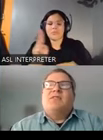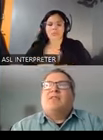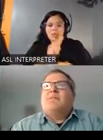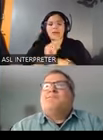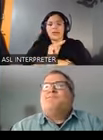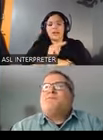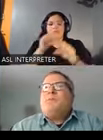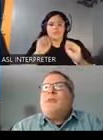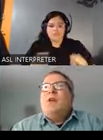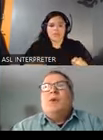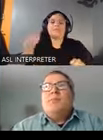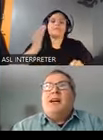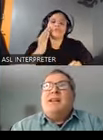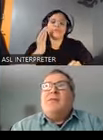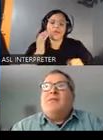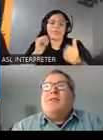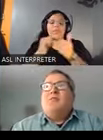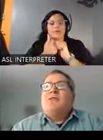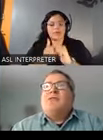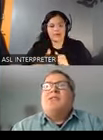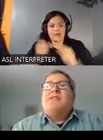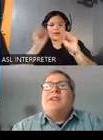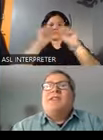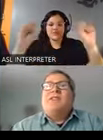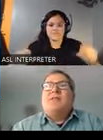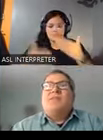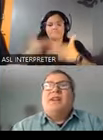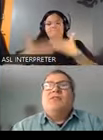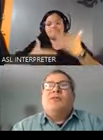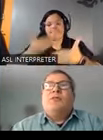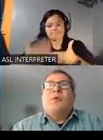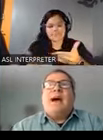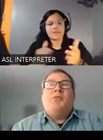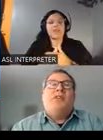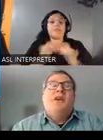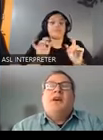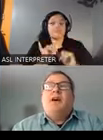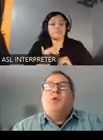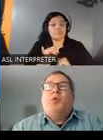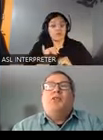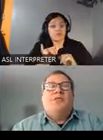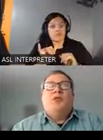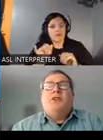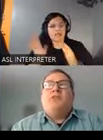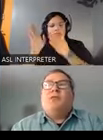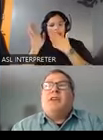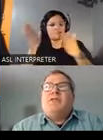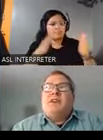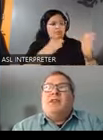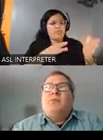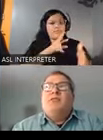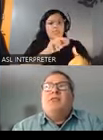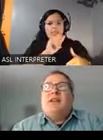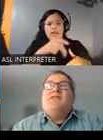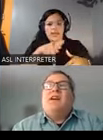through the system. We combine that with FEMA's Resilience Analysis and Planning Tool, RAPT, which is more geared toward